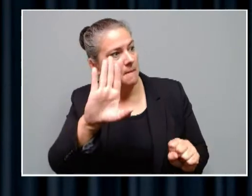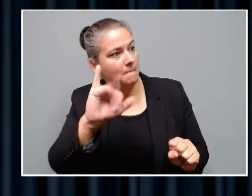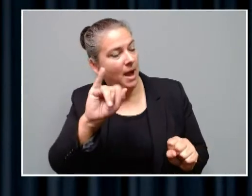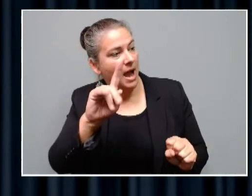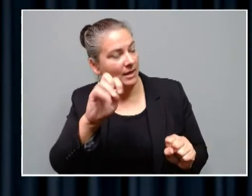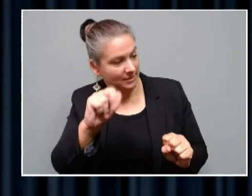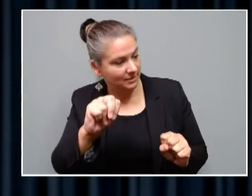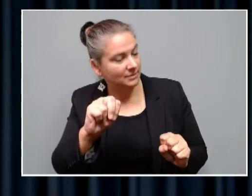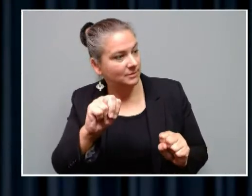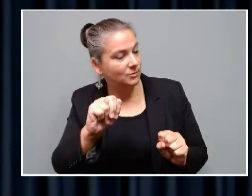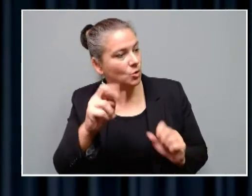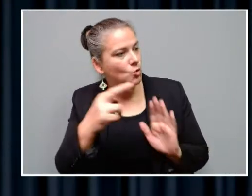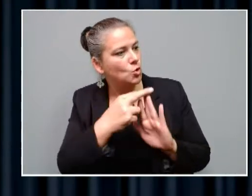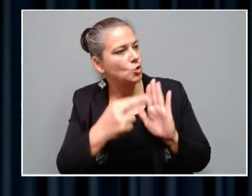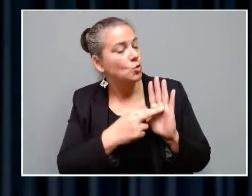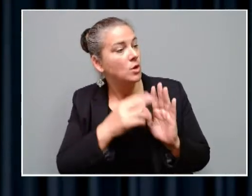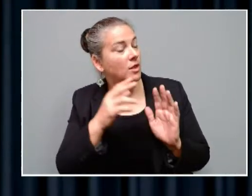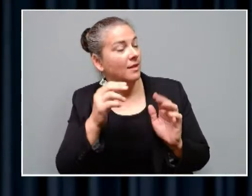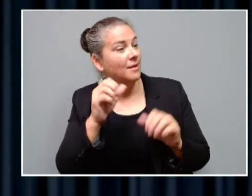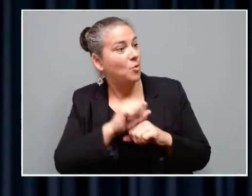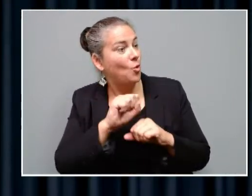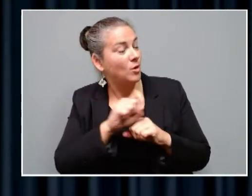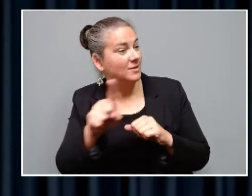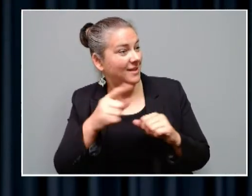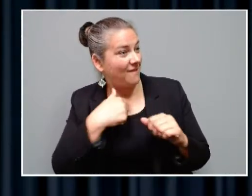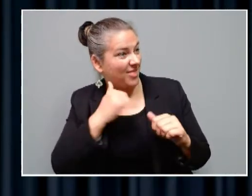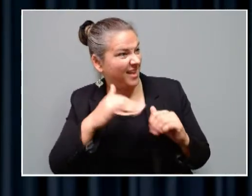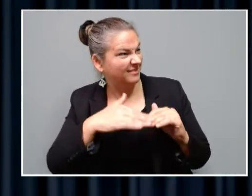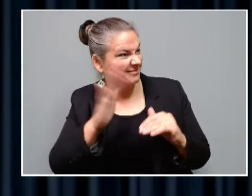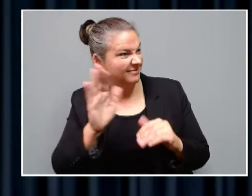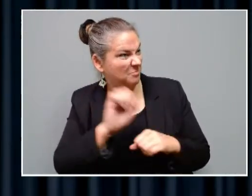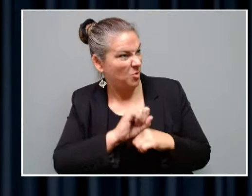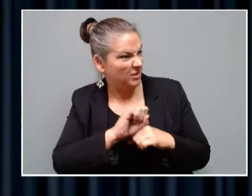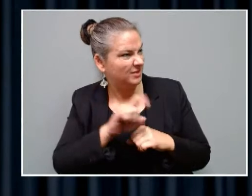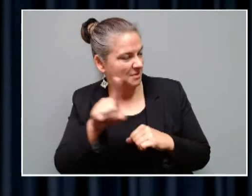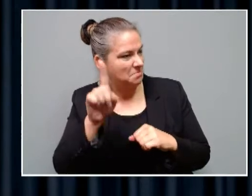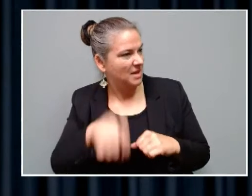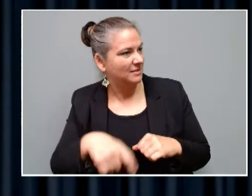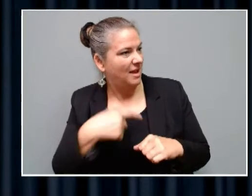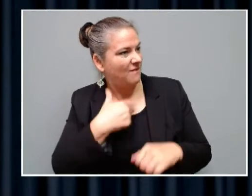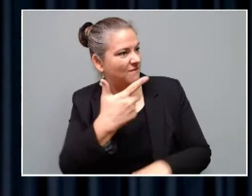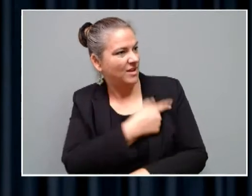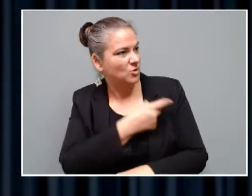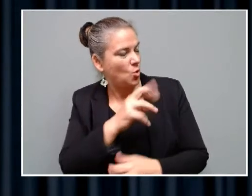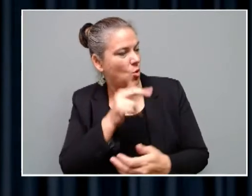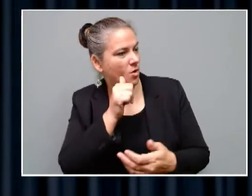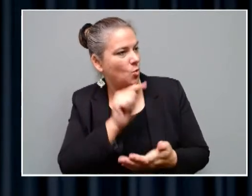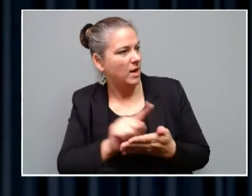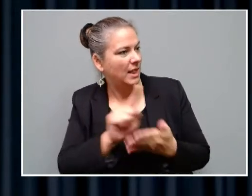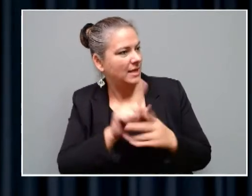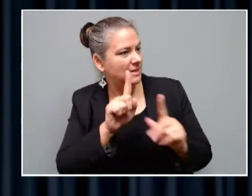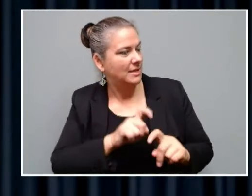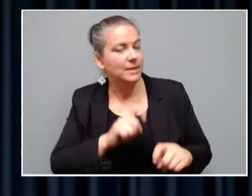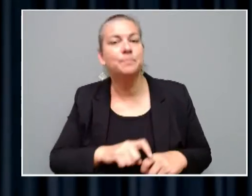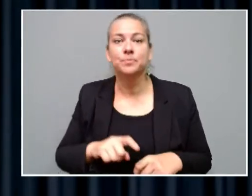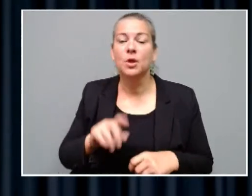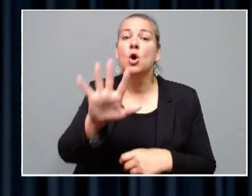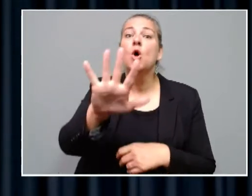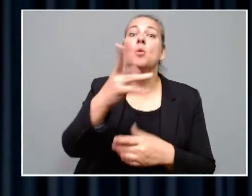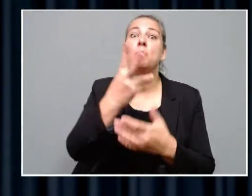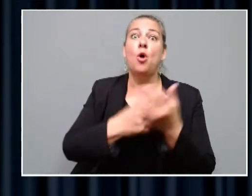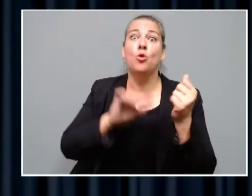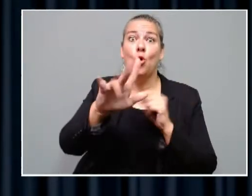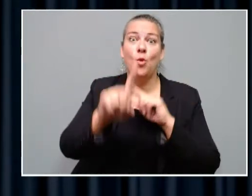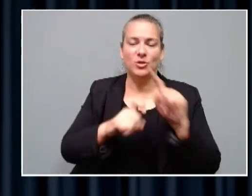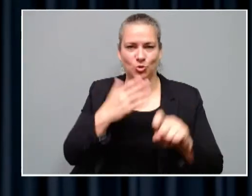100 employees require vaccinations or have weekly testing? Both good questions, and